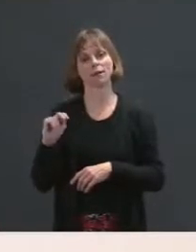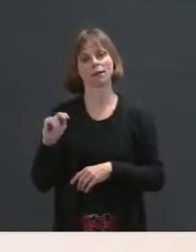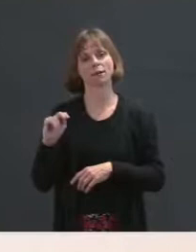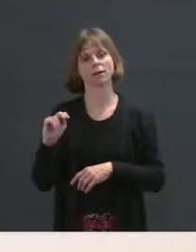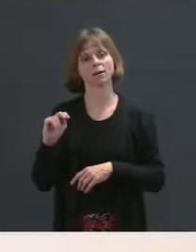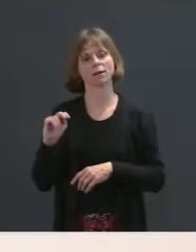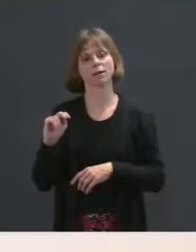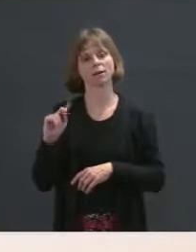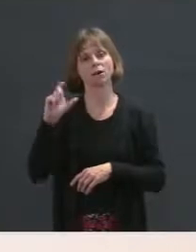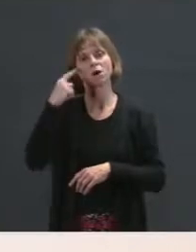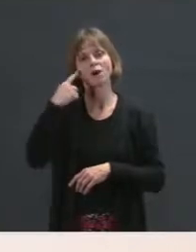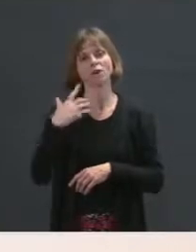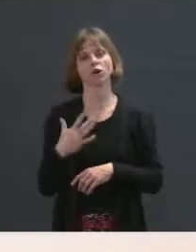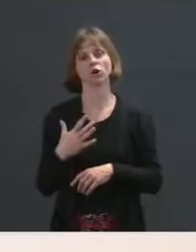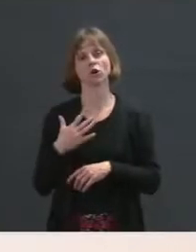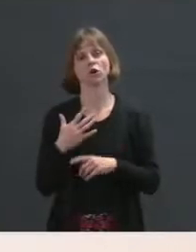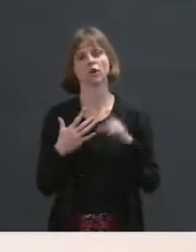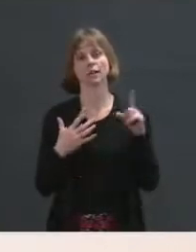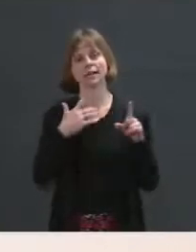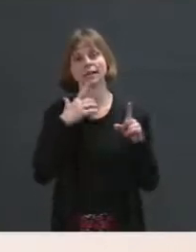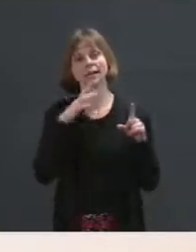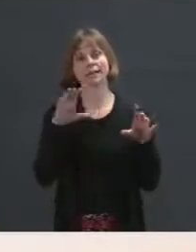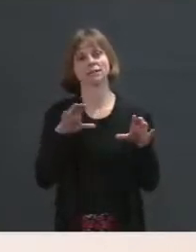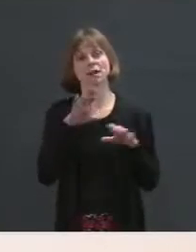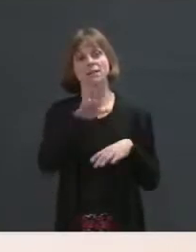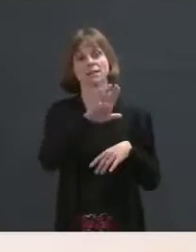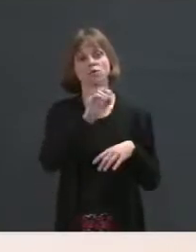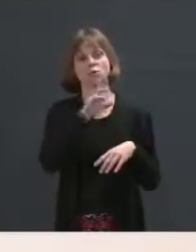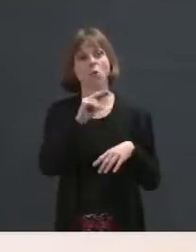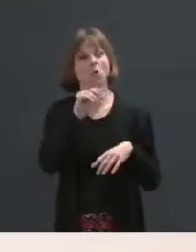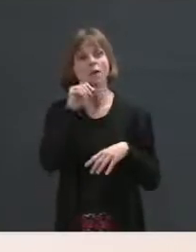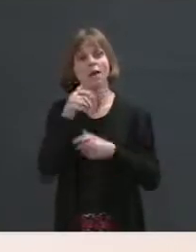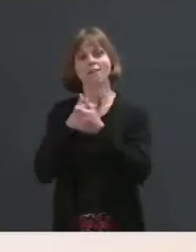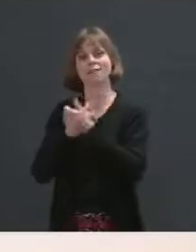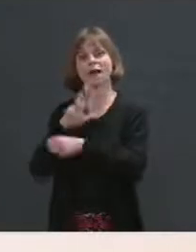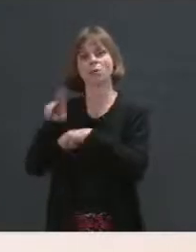he goes his own way, not with the national recommendations, to